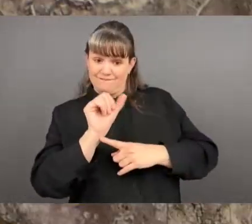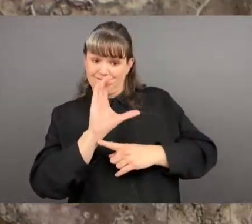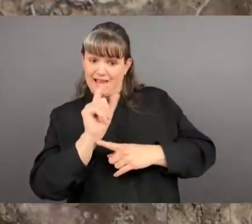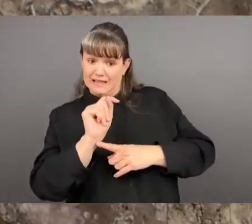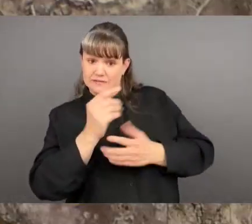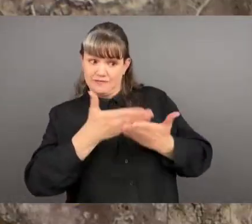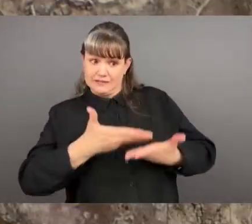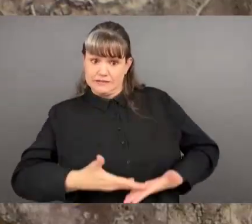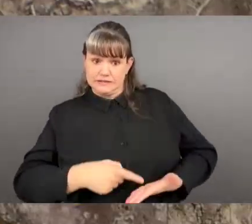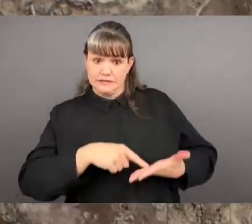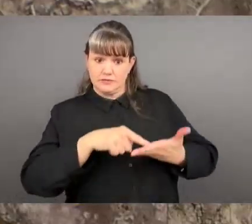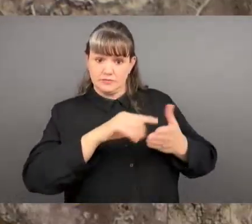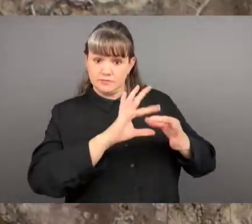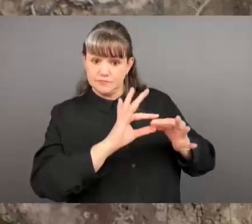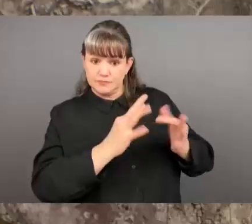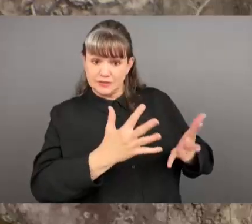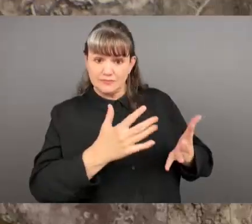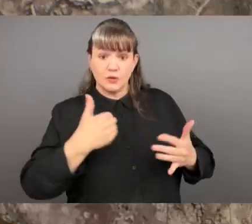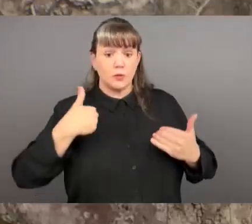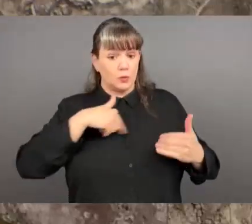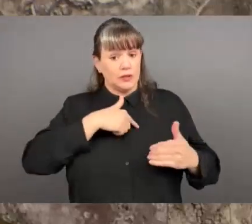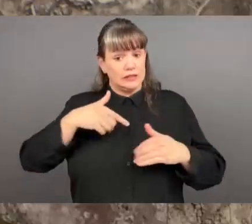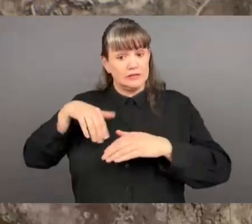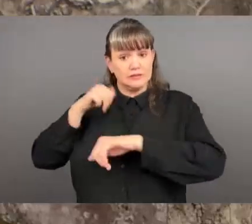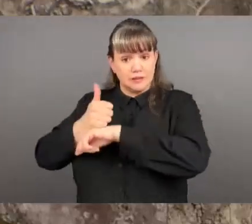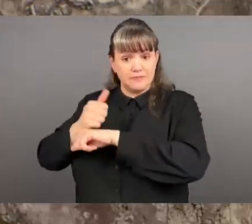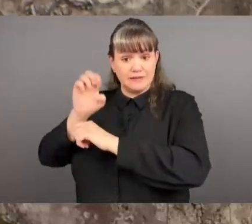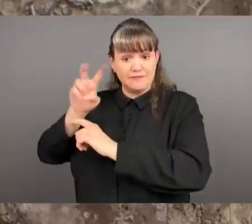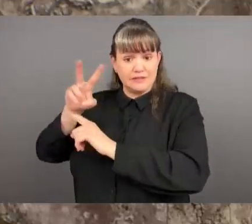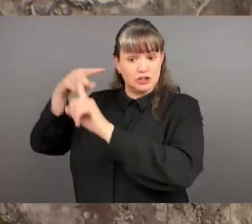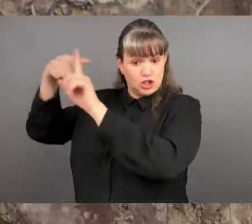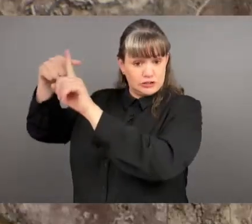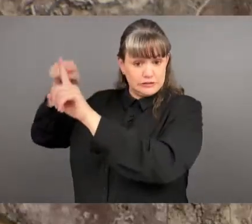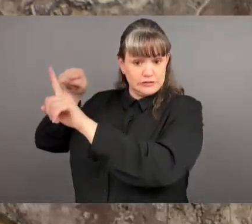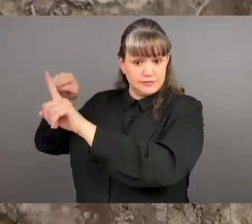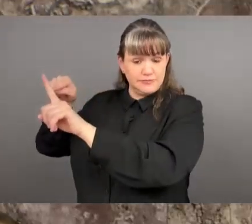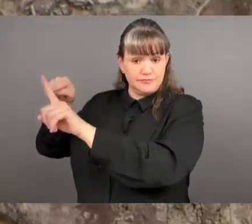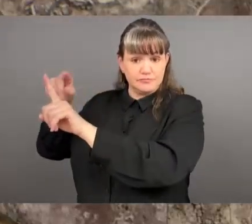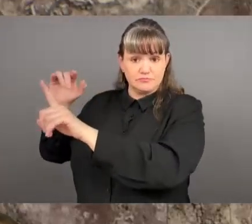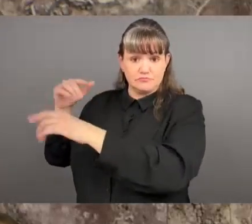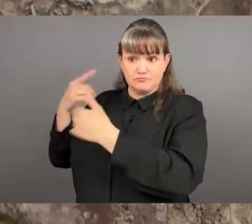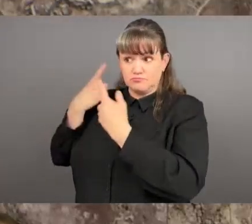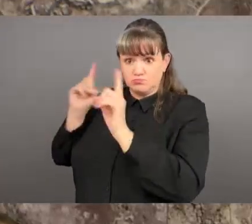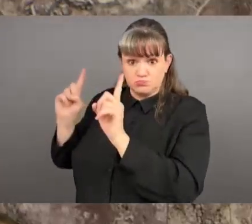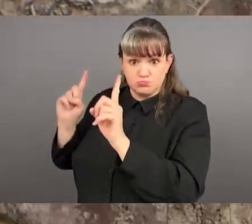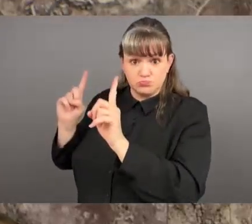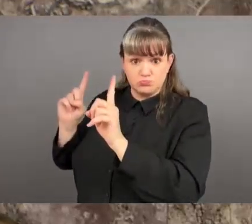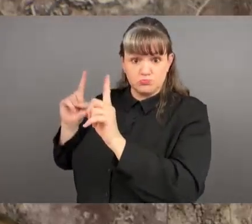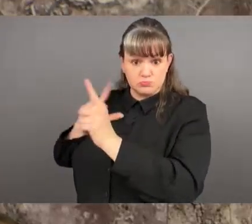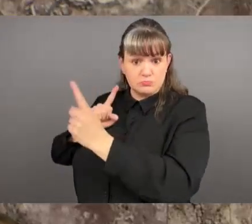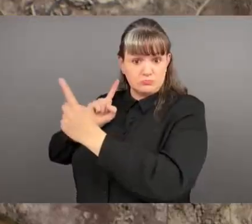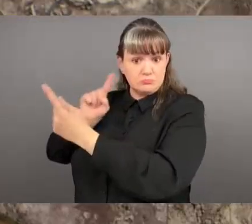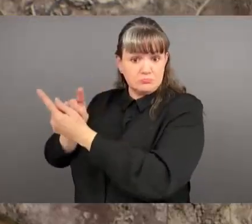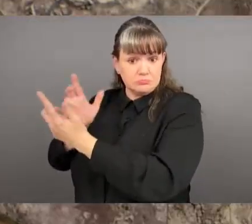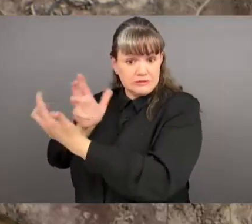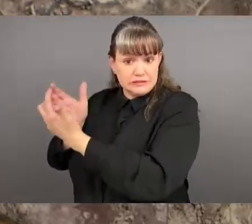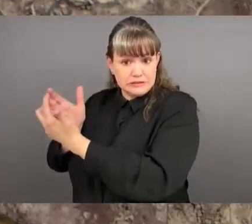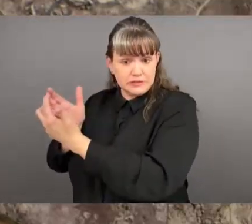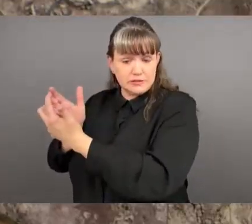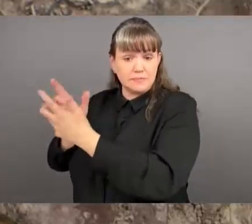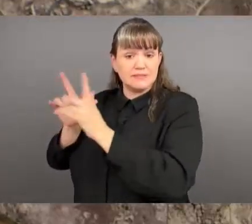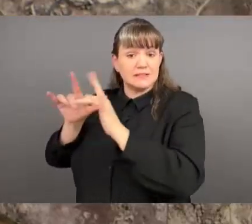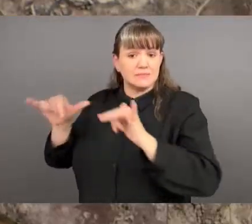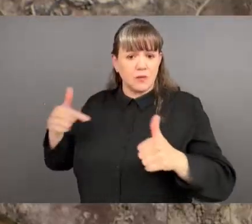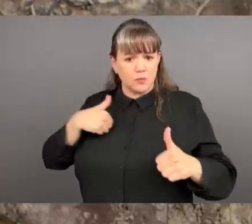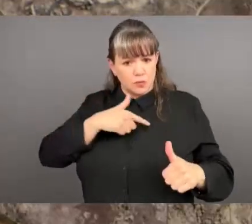met up to now, that we continue, Honourable Speaker, to work hard to promote EV sales in our province, and